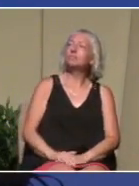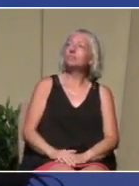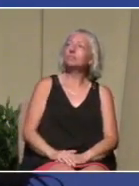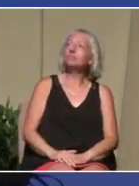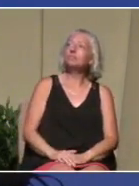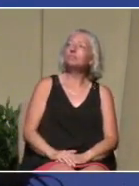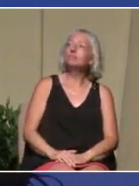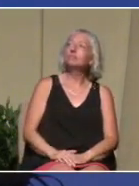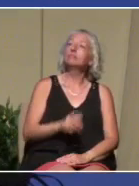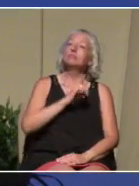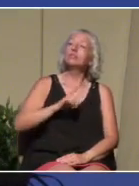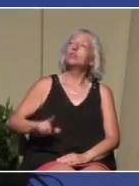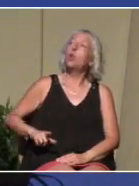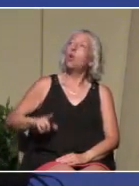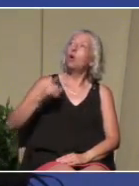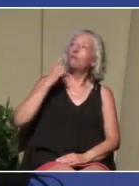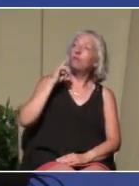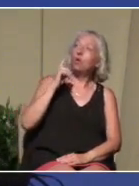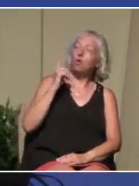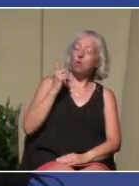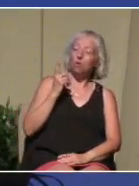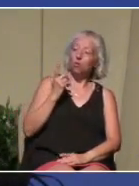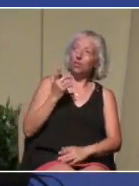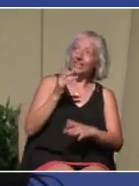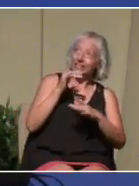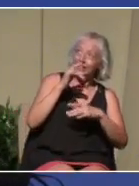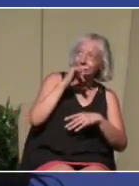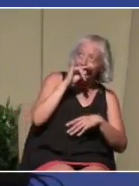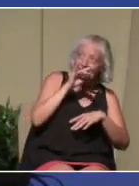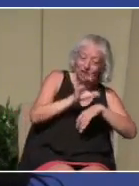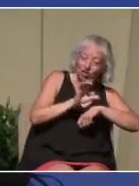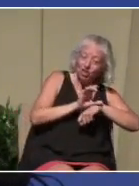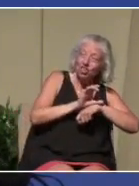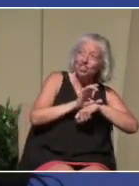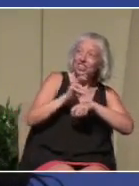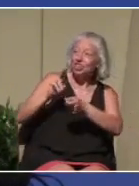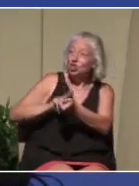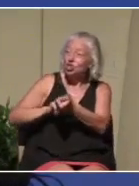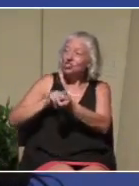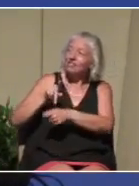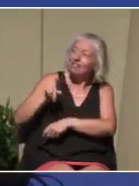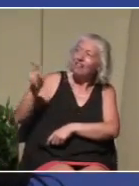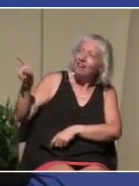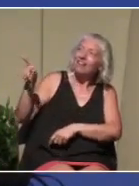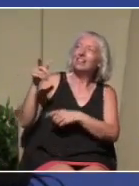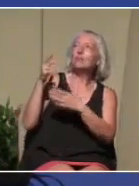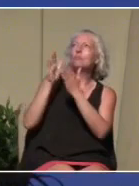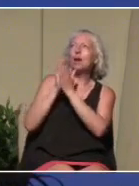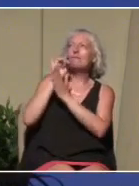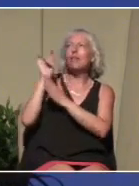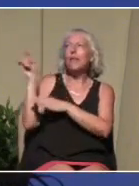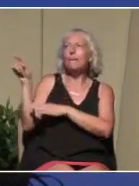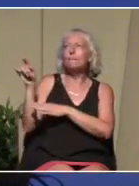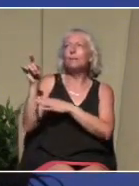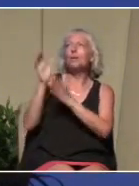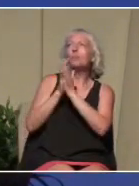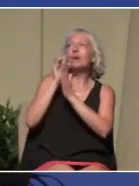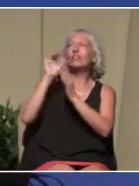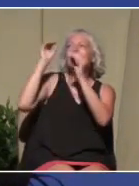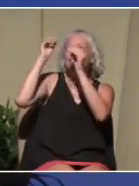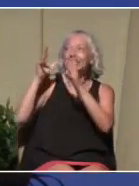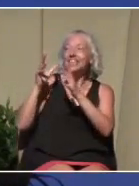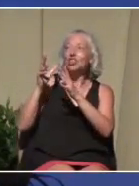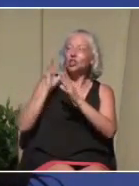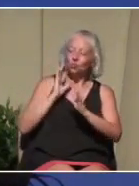Lord, we pray for the Sunday school and nursery programs this morning. We thank you for the teachers and helpers that will bring your word to our young